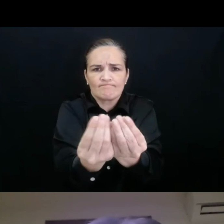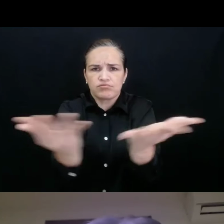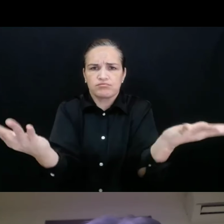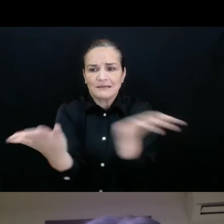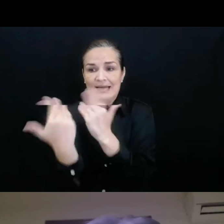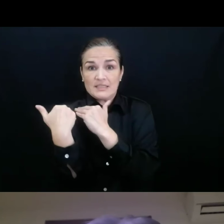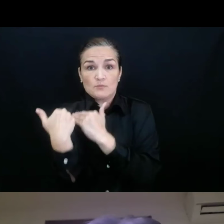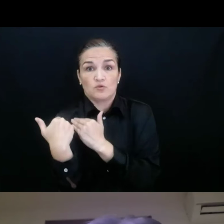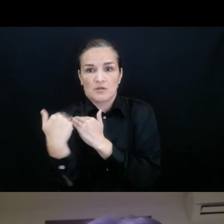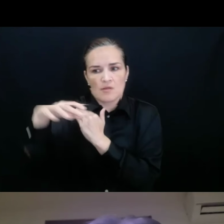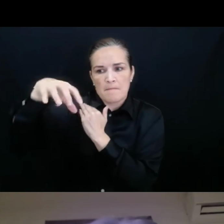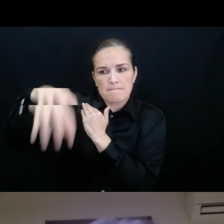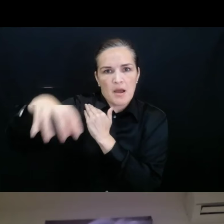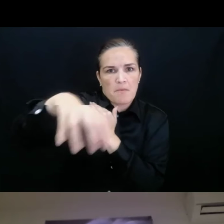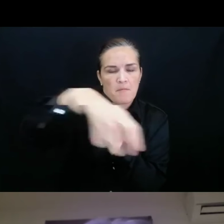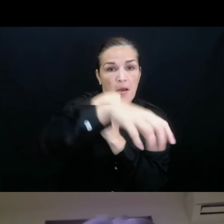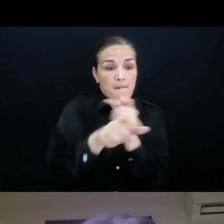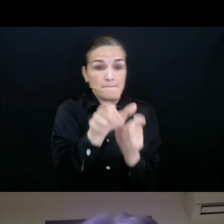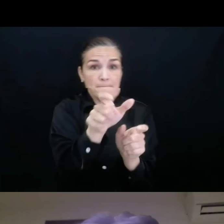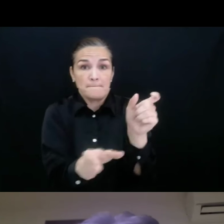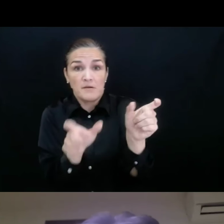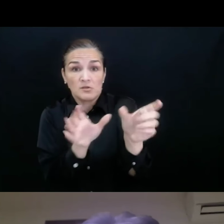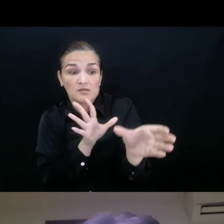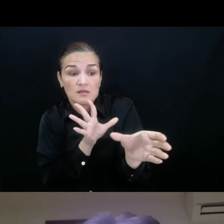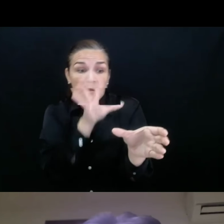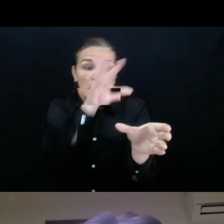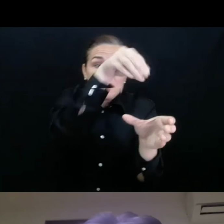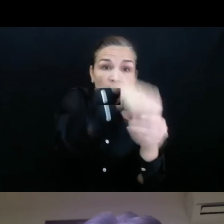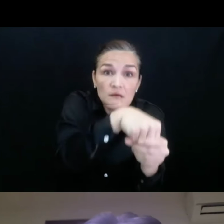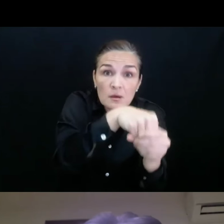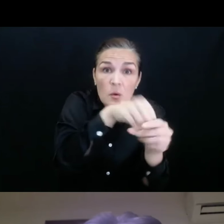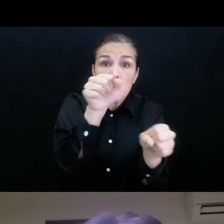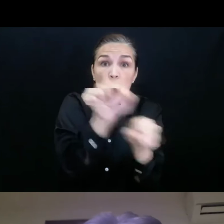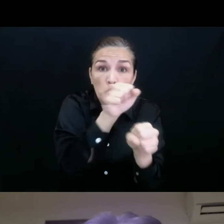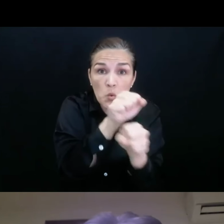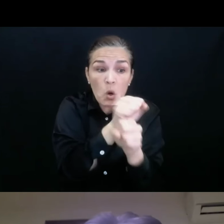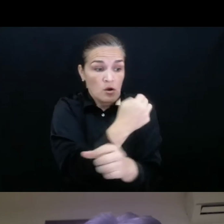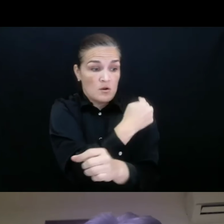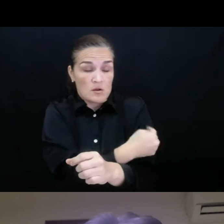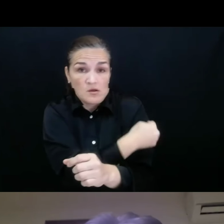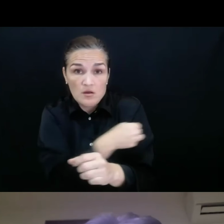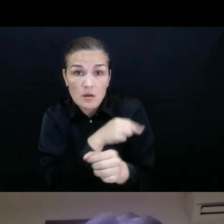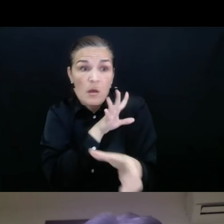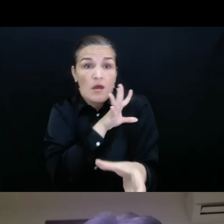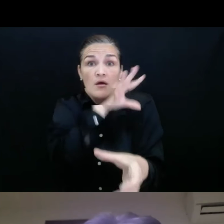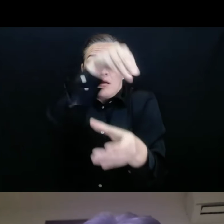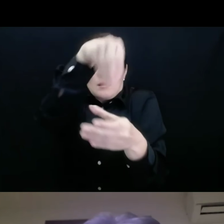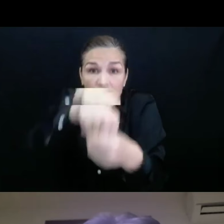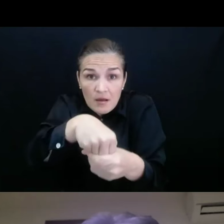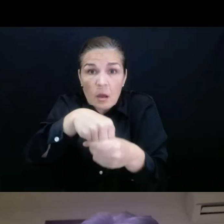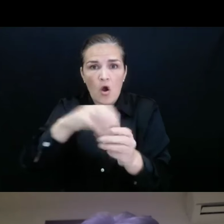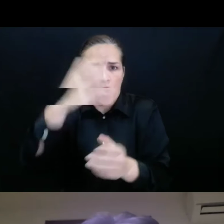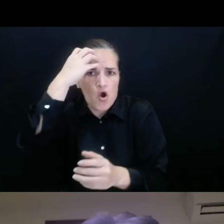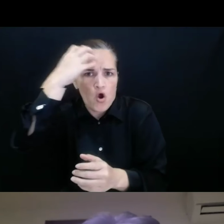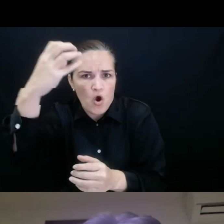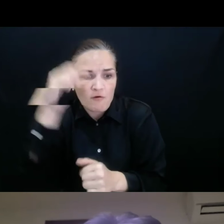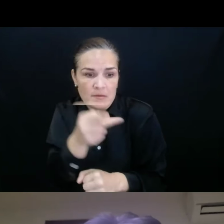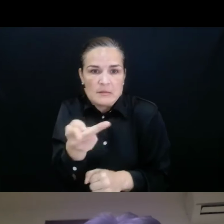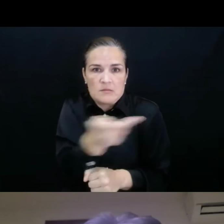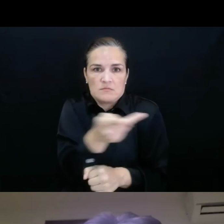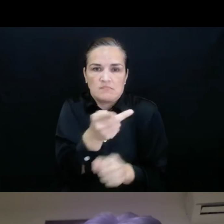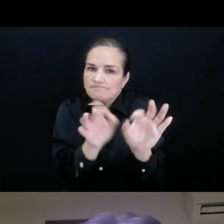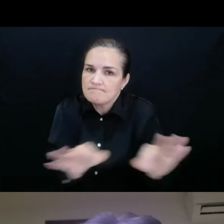people who are working within the system are actually extremely important and have a key role in this.